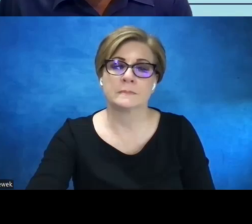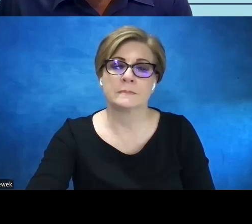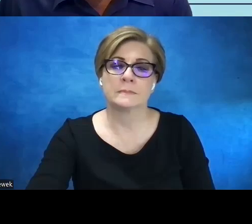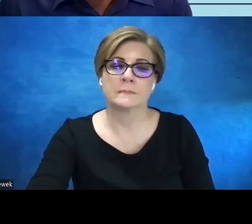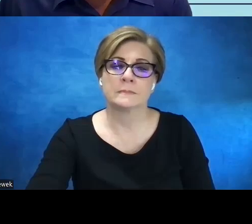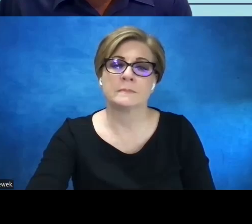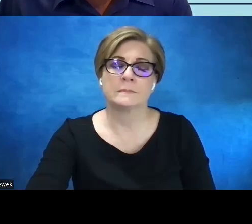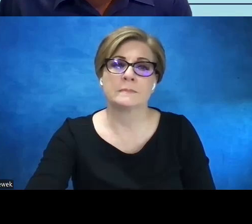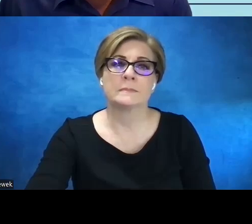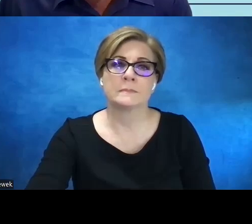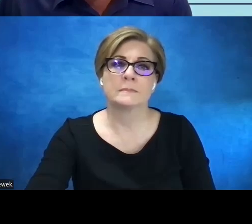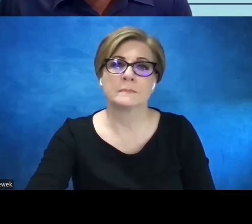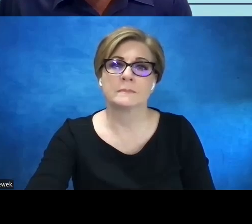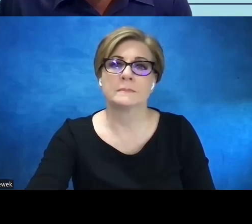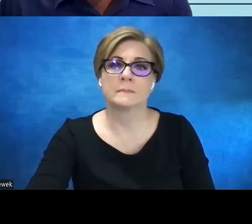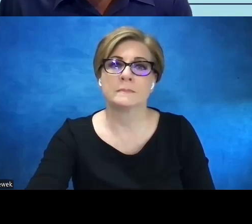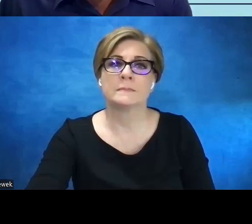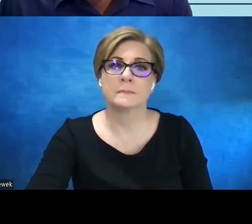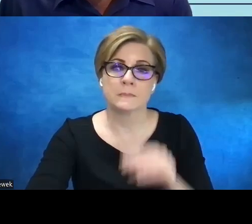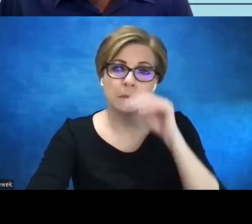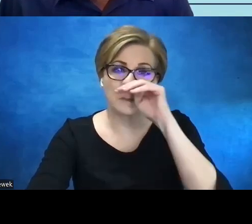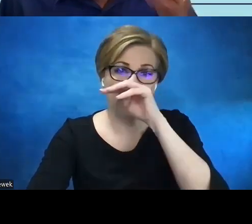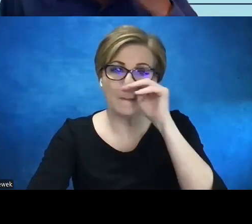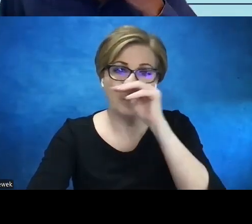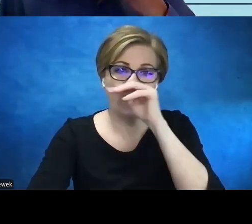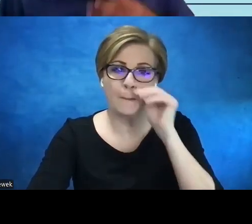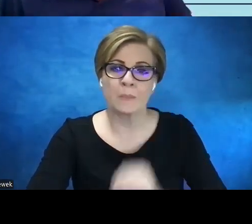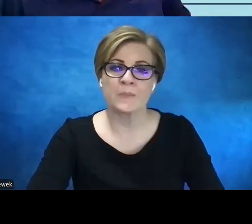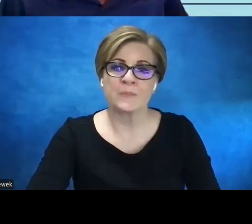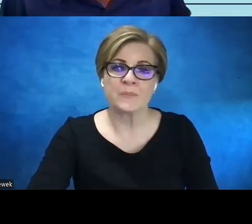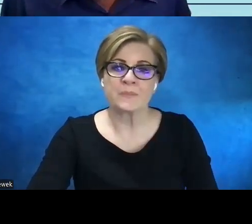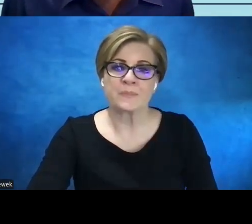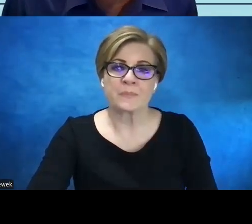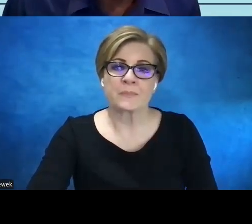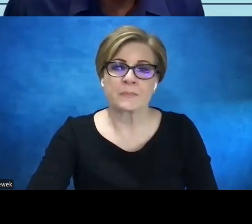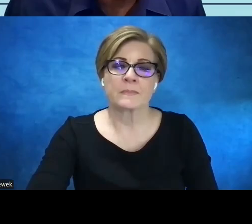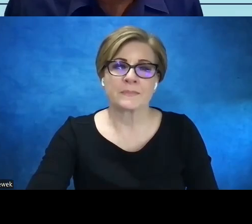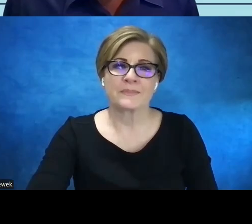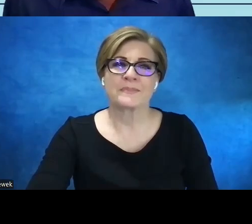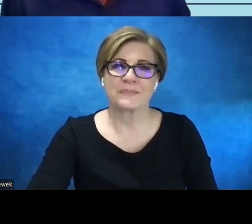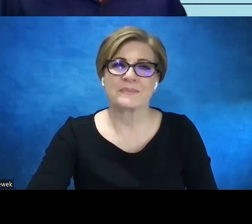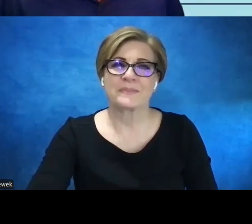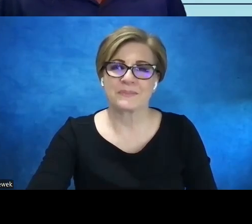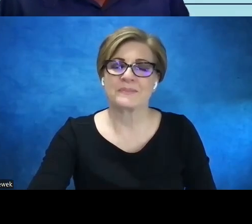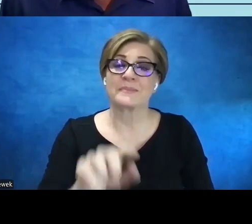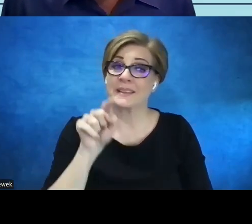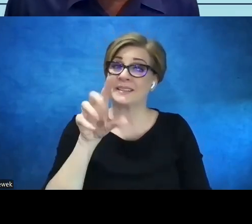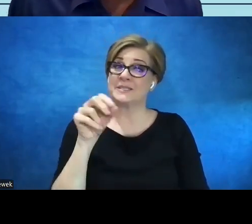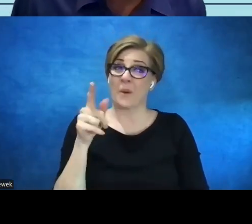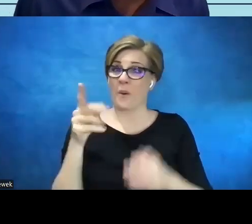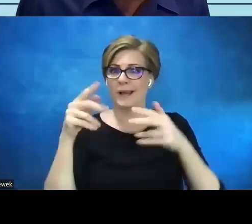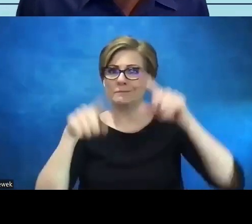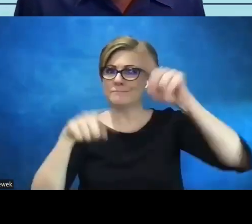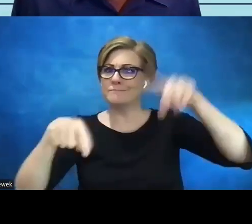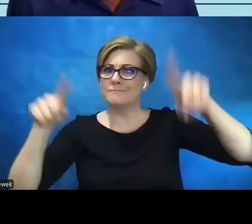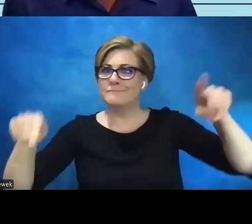Okay, we should be getting some results momentarily, and what we have is across the board. The best way to describe it would be